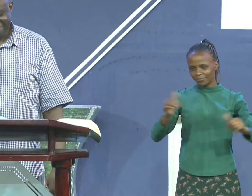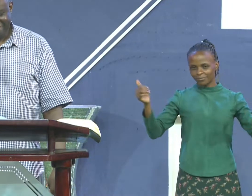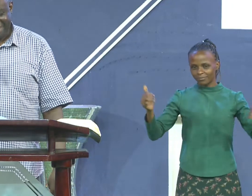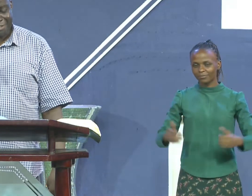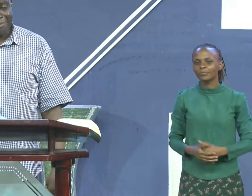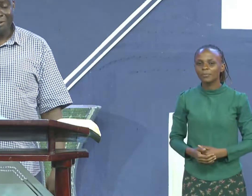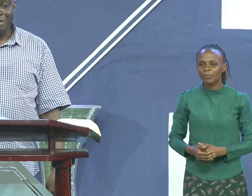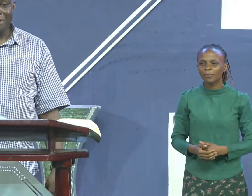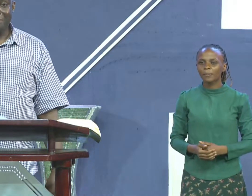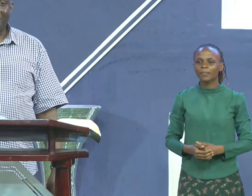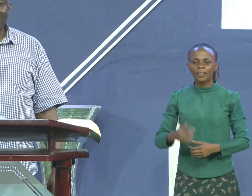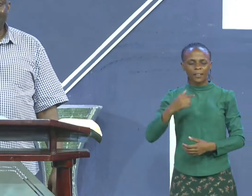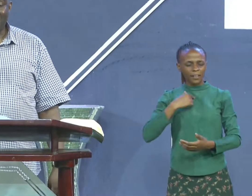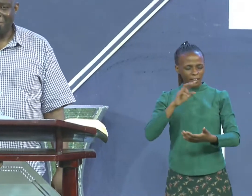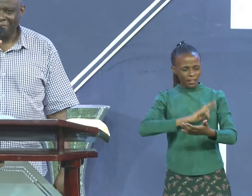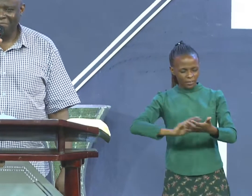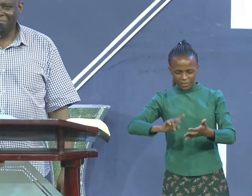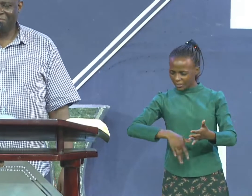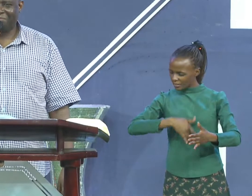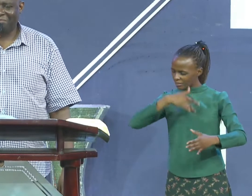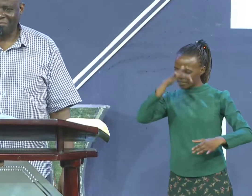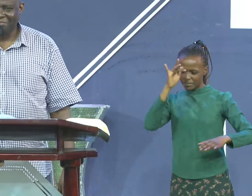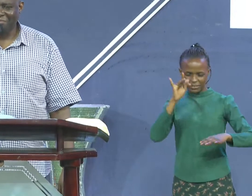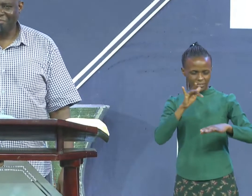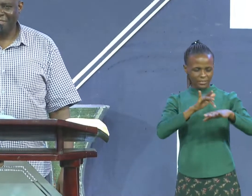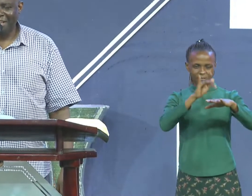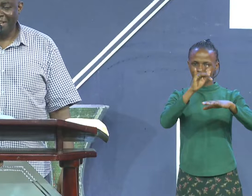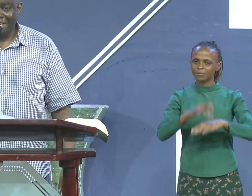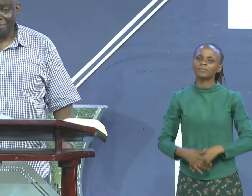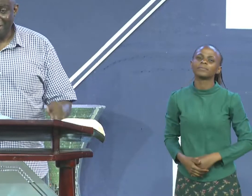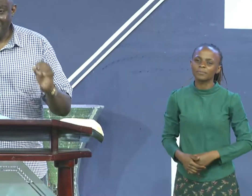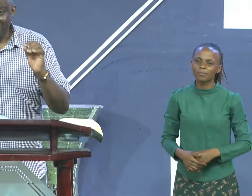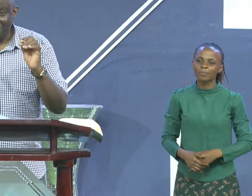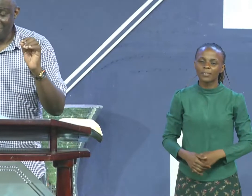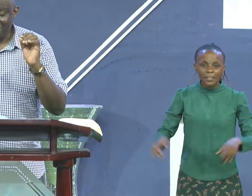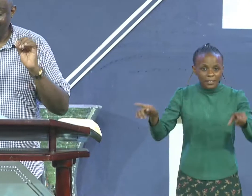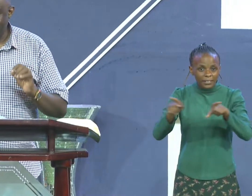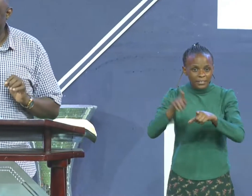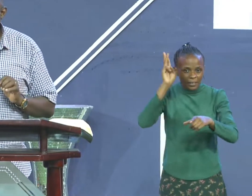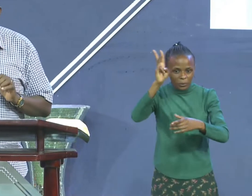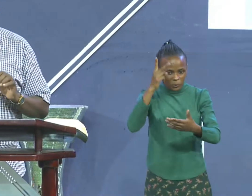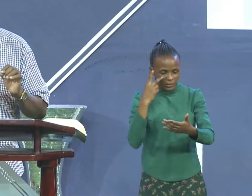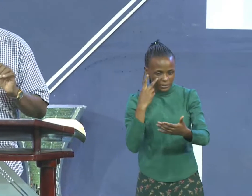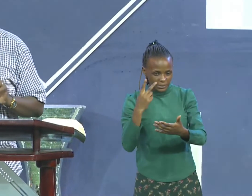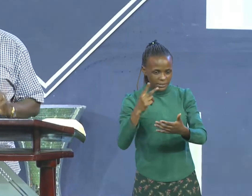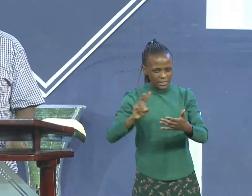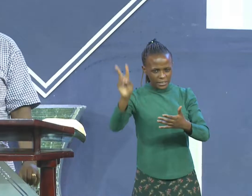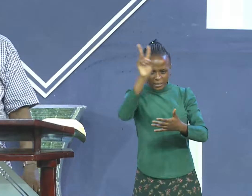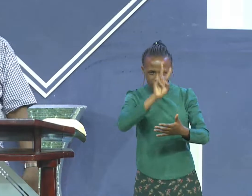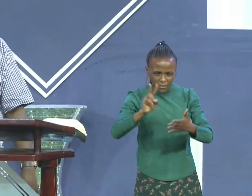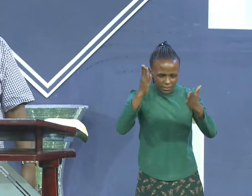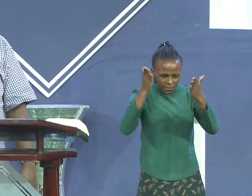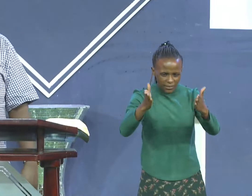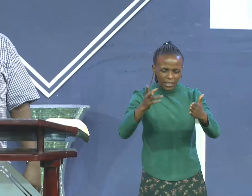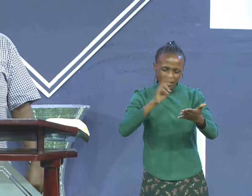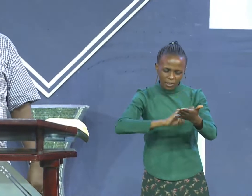strong. I read that portion and I was touched. And we are